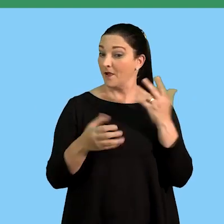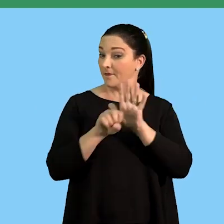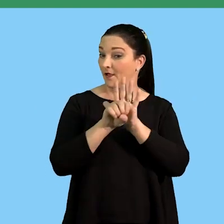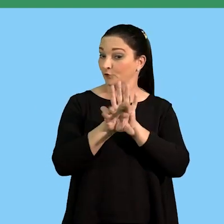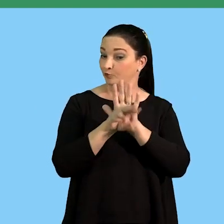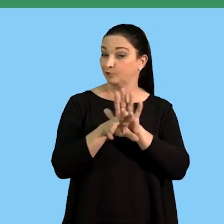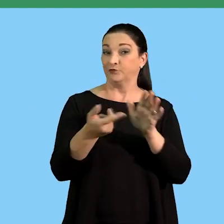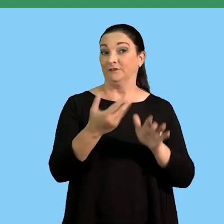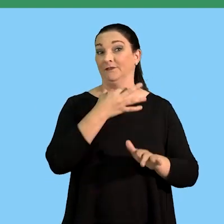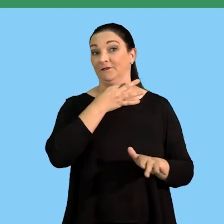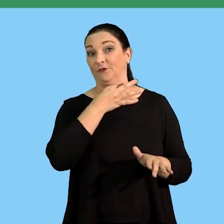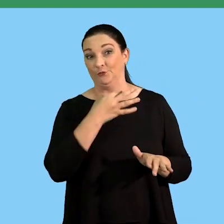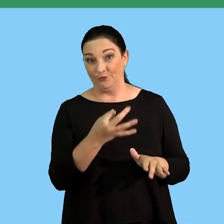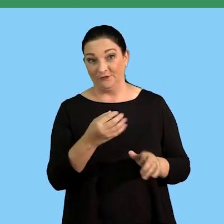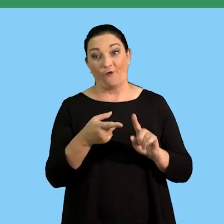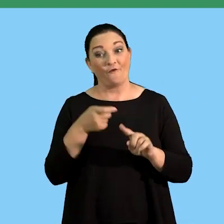risks from